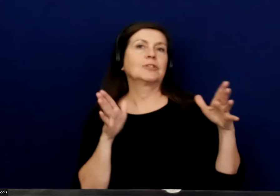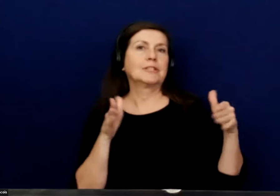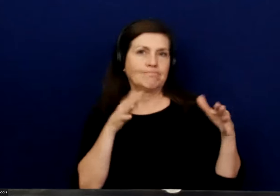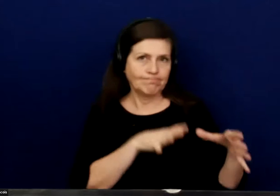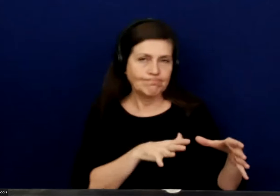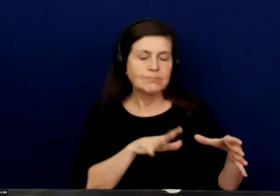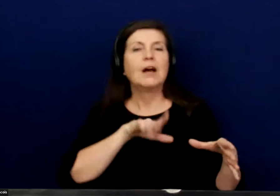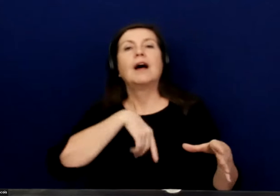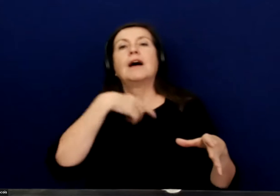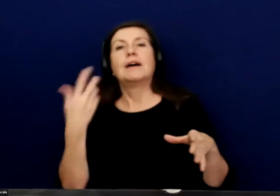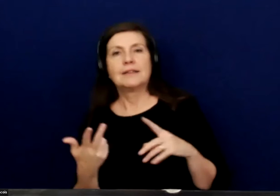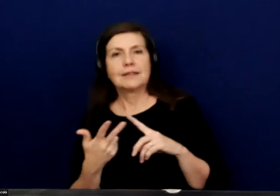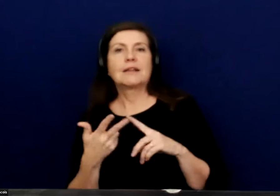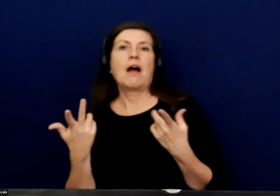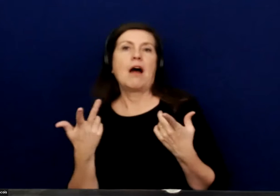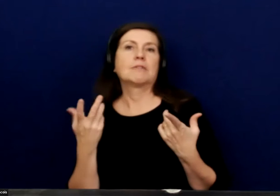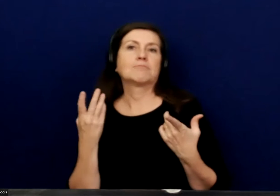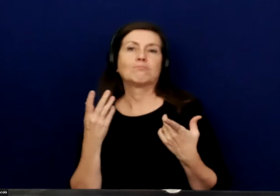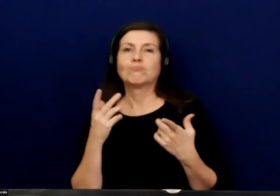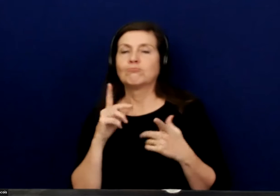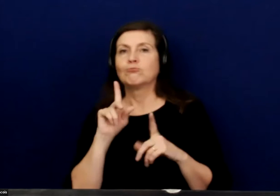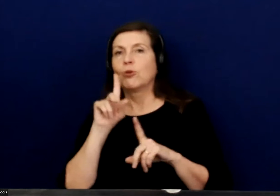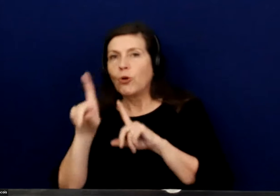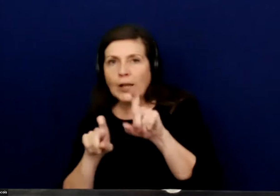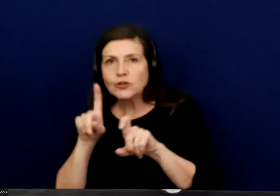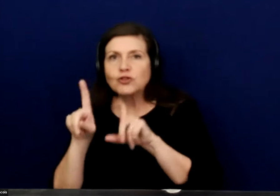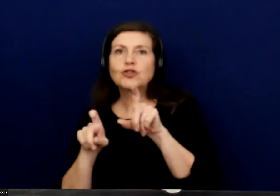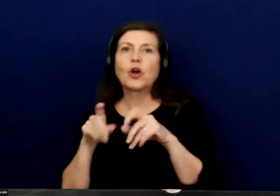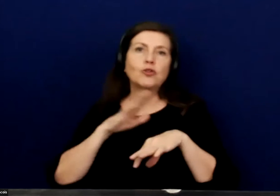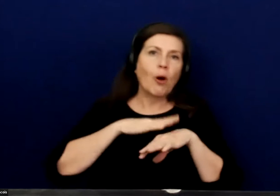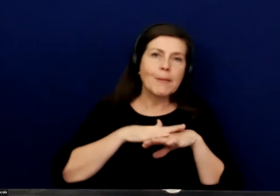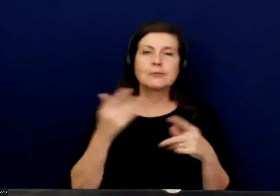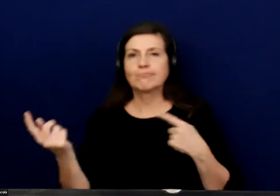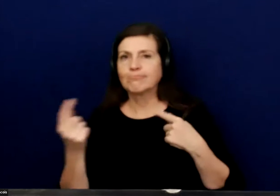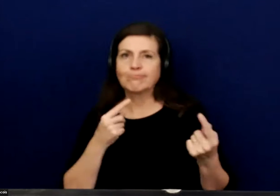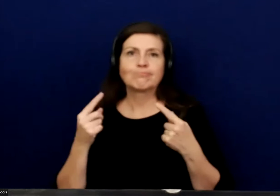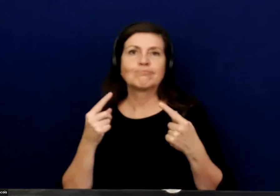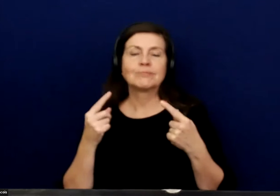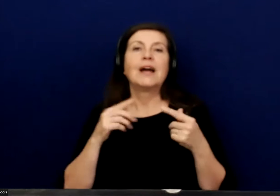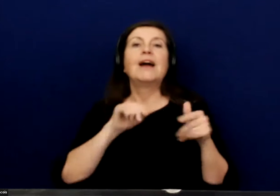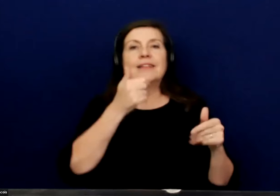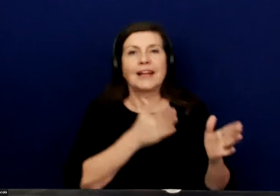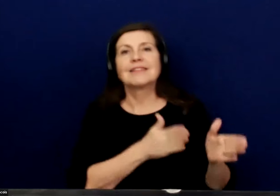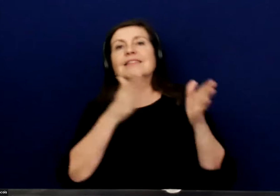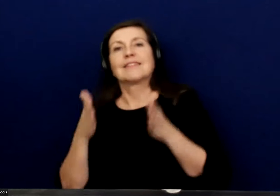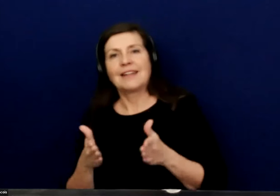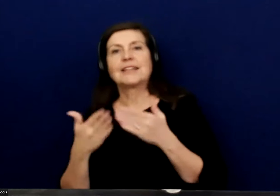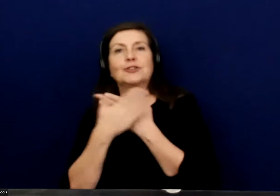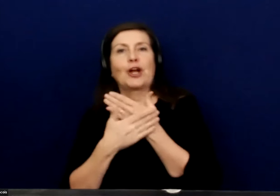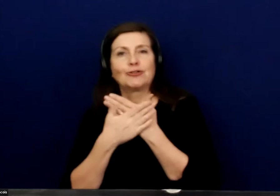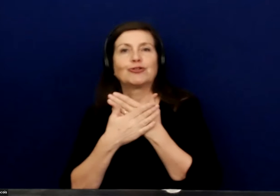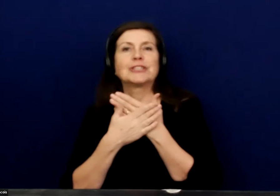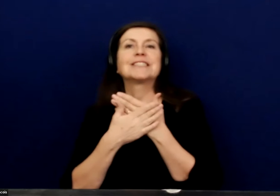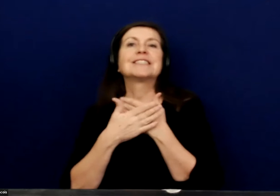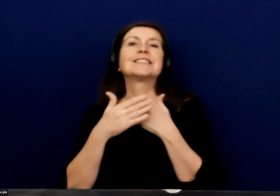comments or questions from both audience and experts for a couple of minutes, and then we move to the next country and do the same thing. So we will